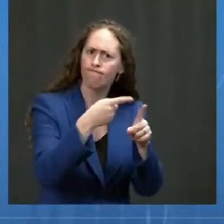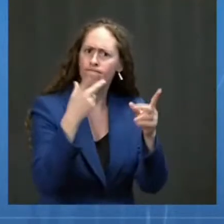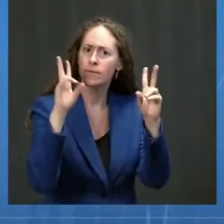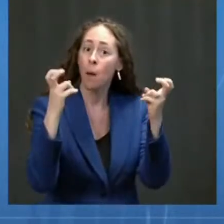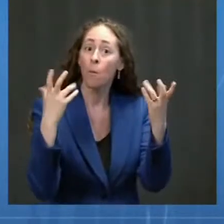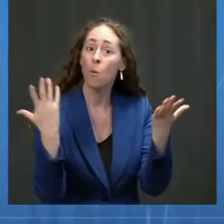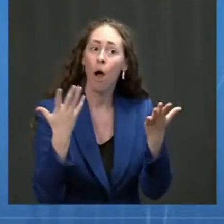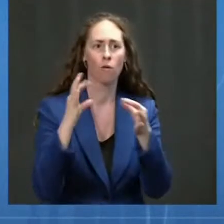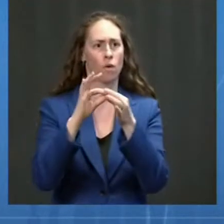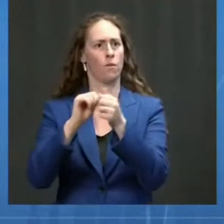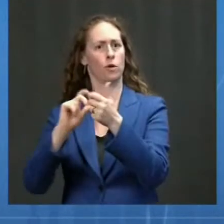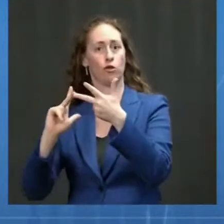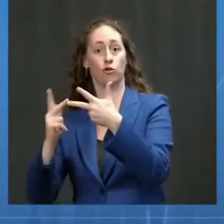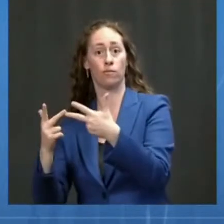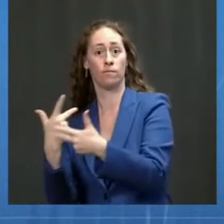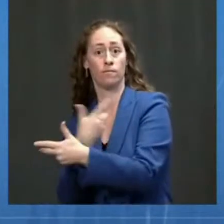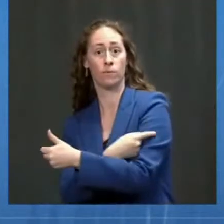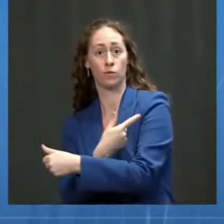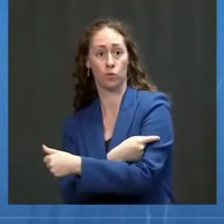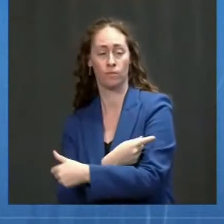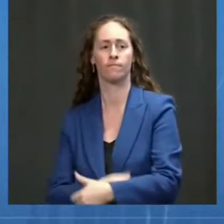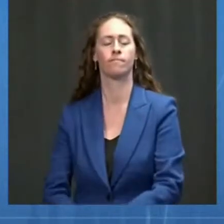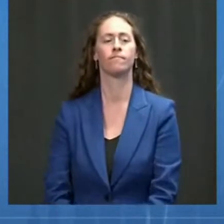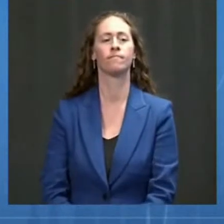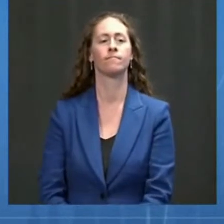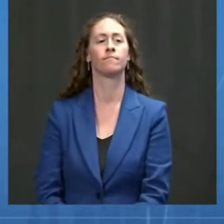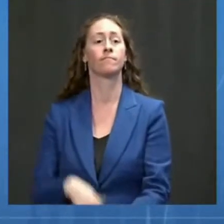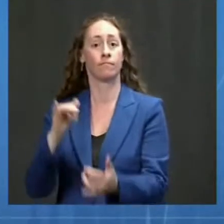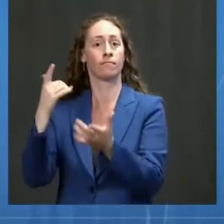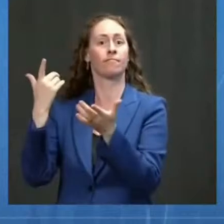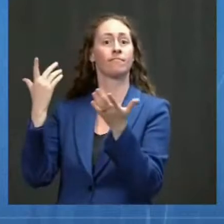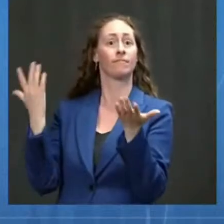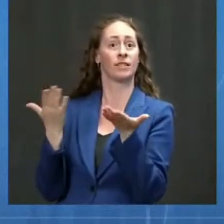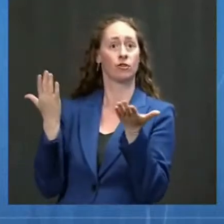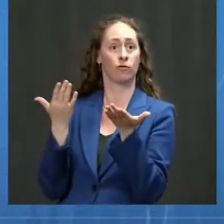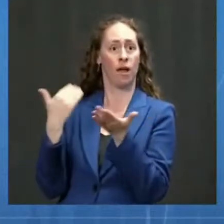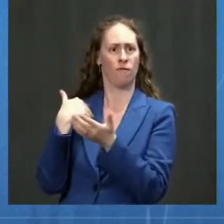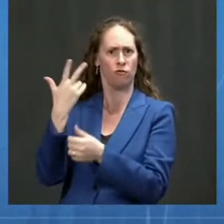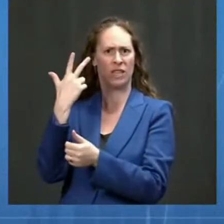So I'll turn to Drs. Murphy, Walensky, and Fauci in just a moment.